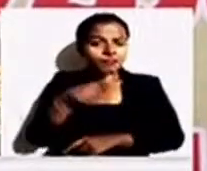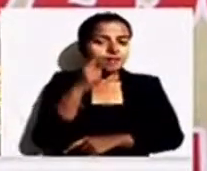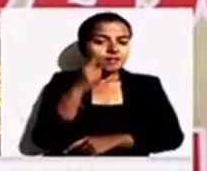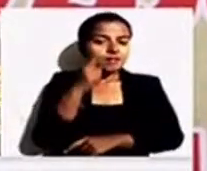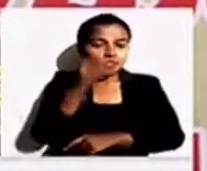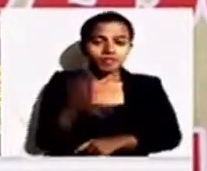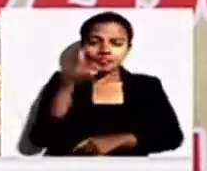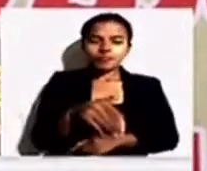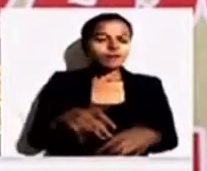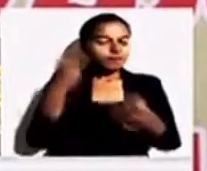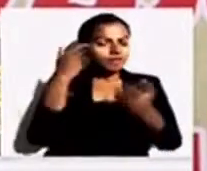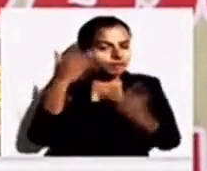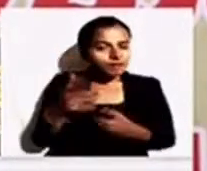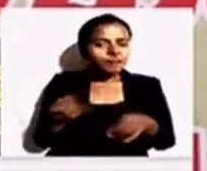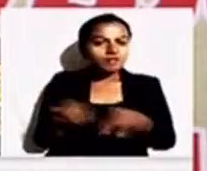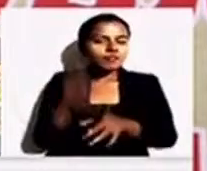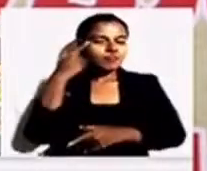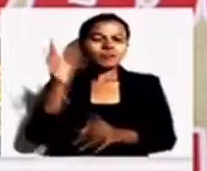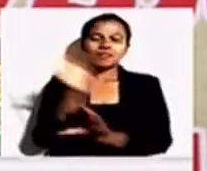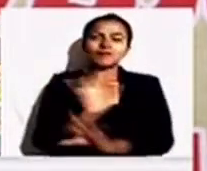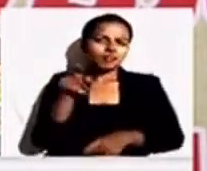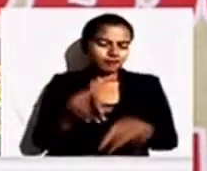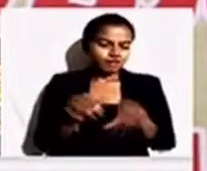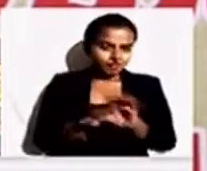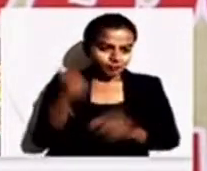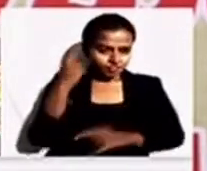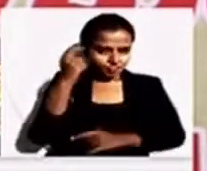this incident was orchestrated deliberately.